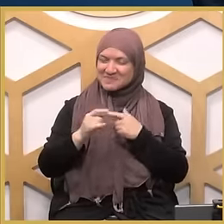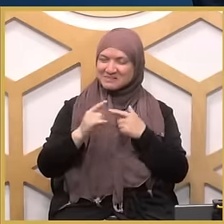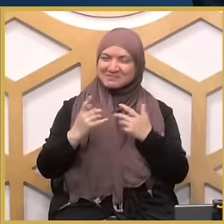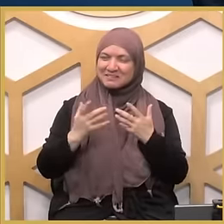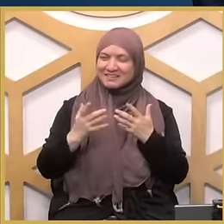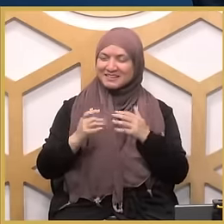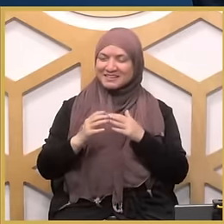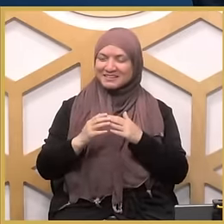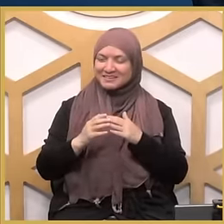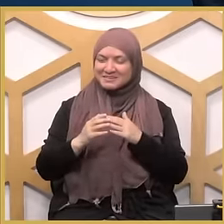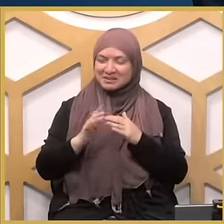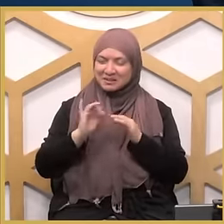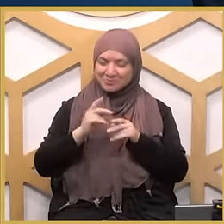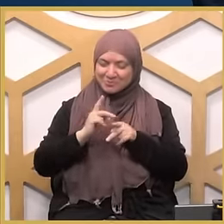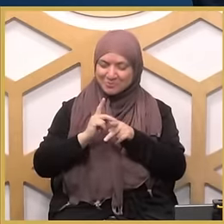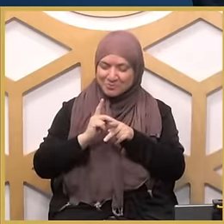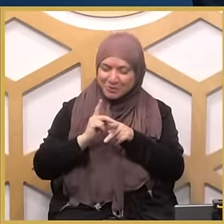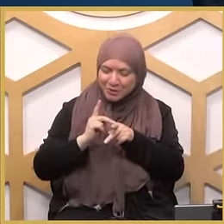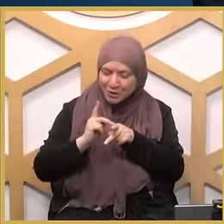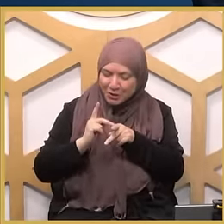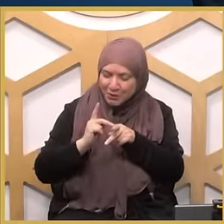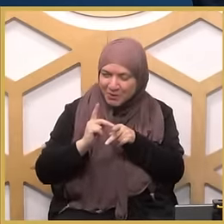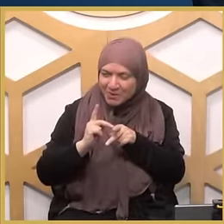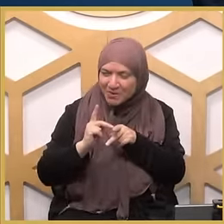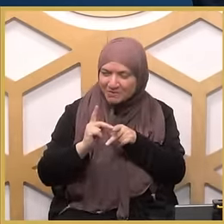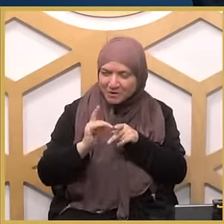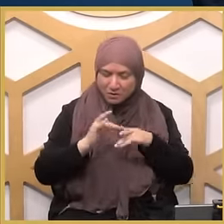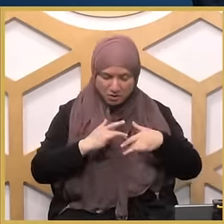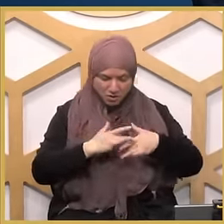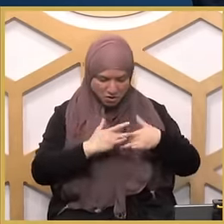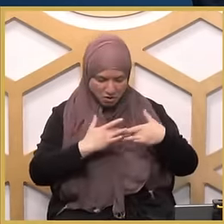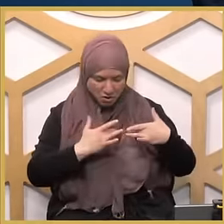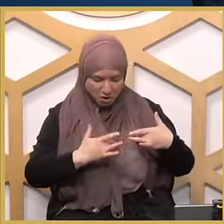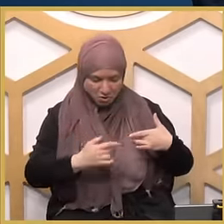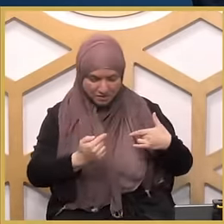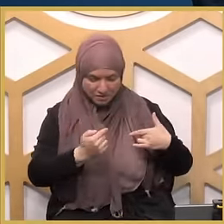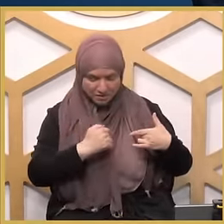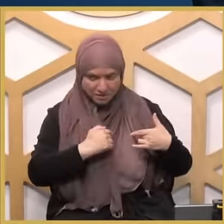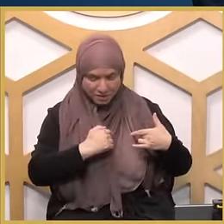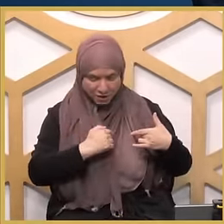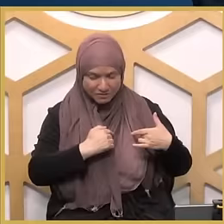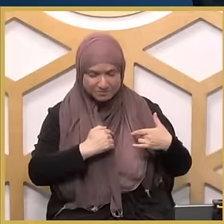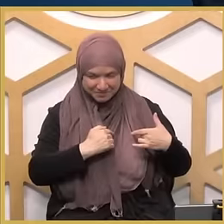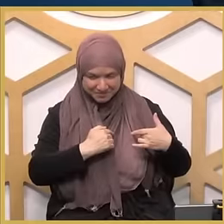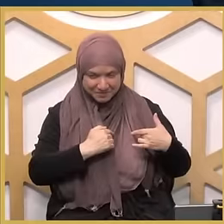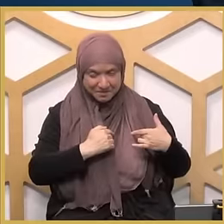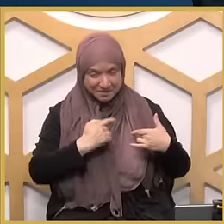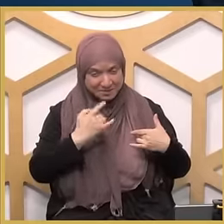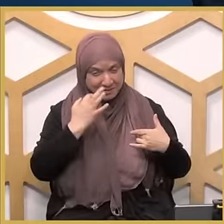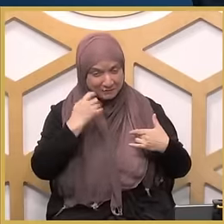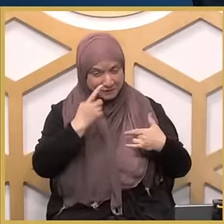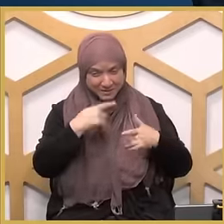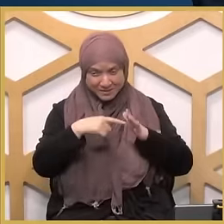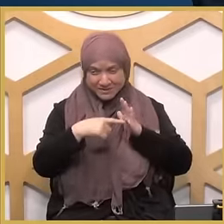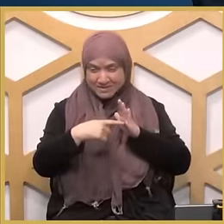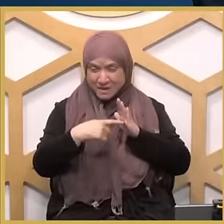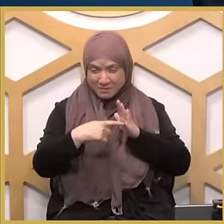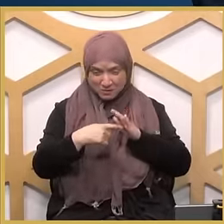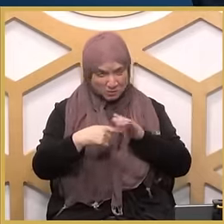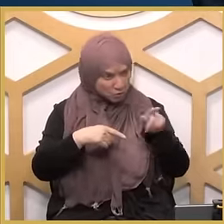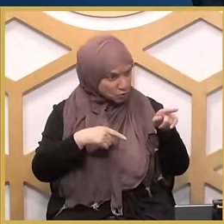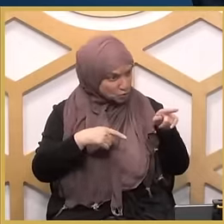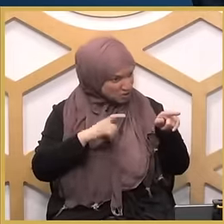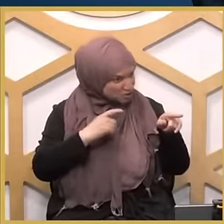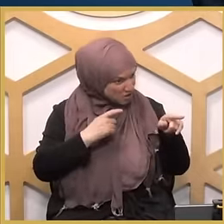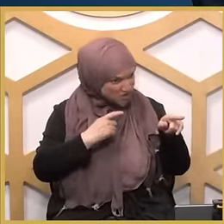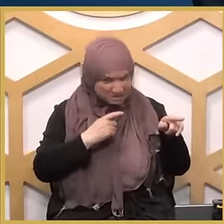falling into the traps of the sins and so forth. When you have that sense of jealousy for the deen of Allah Azza wa Jal, sense of protectiveness for that which is right and wrong based on what